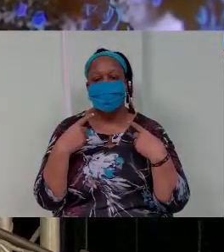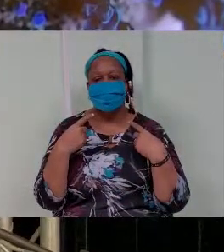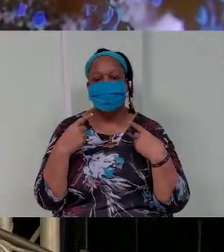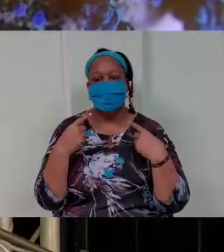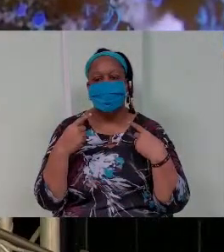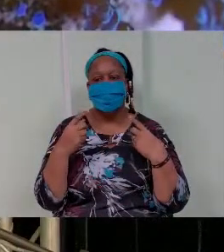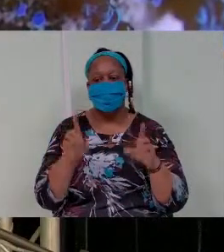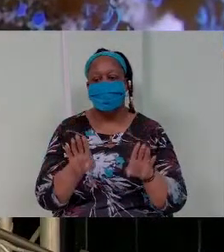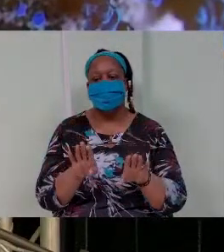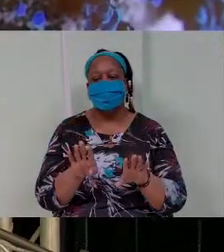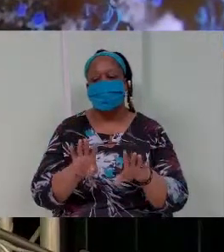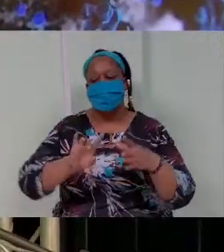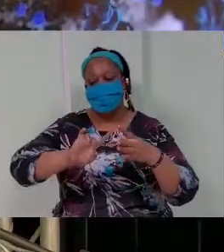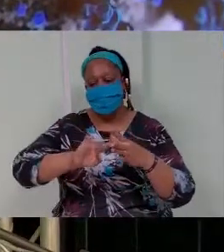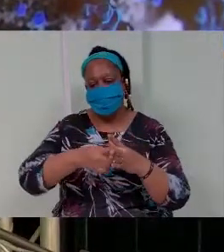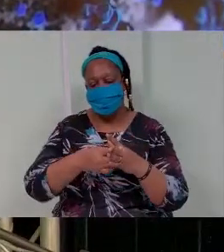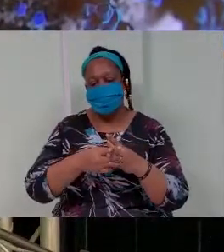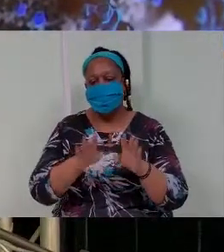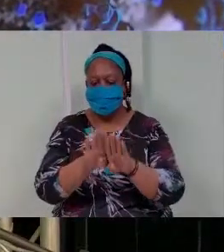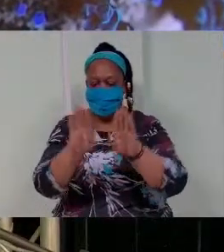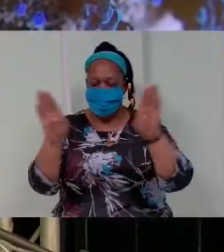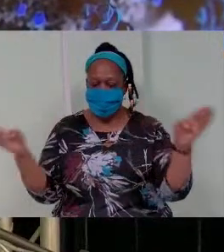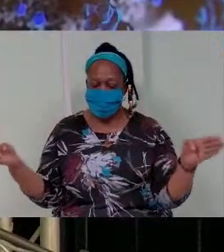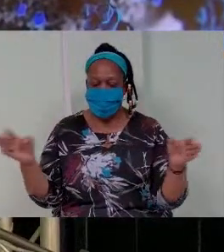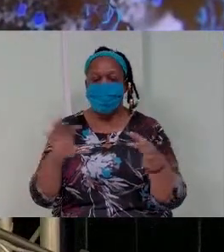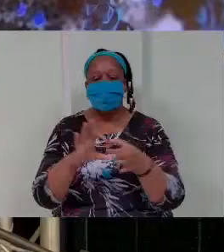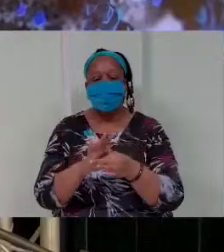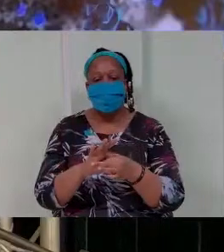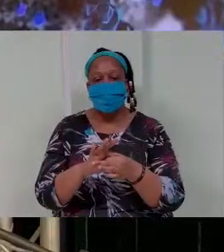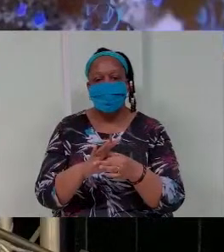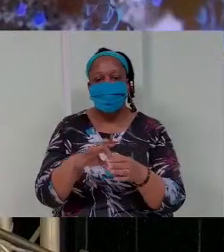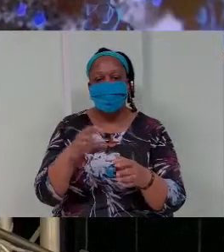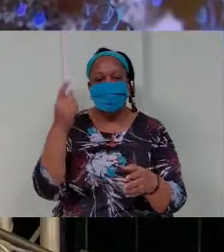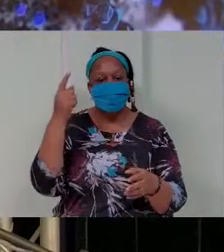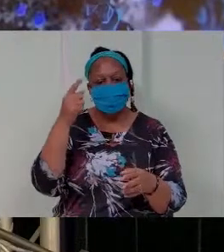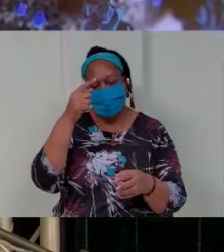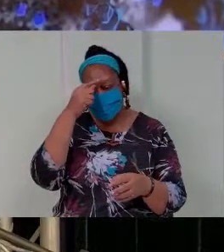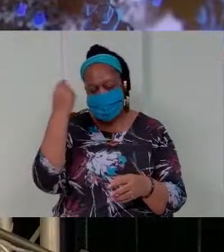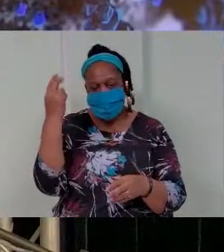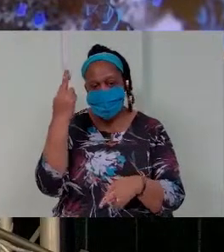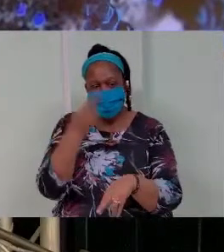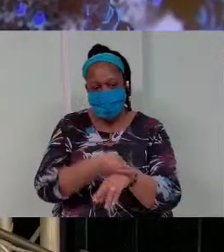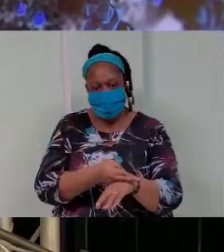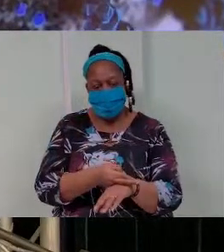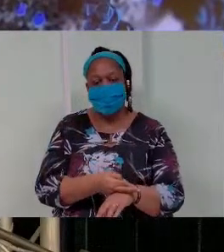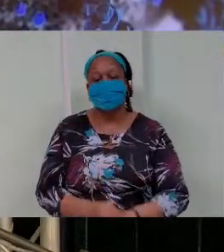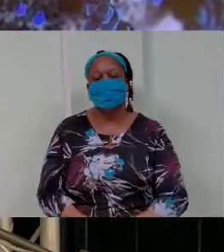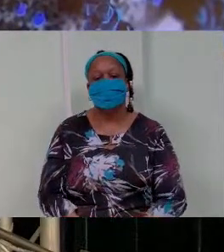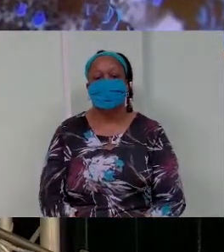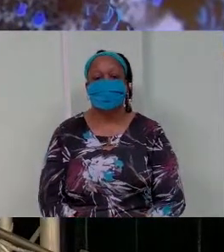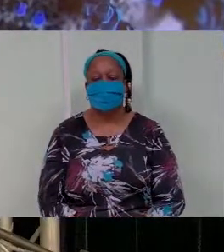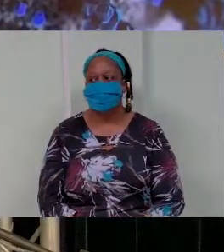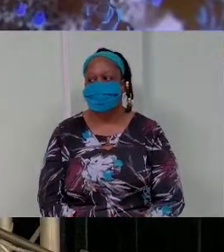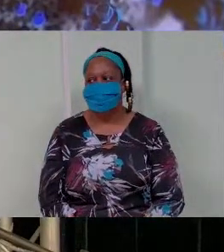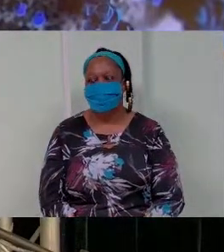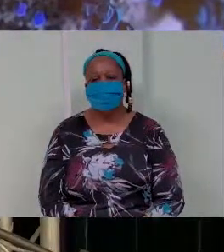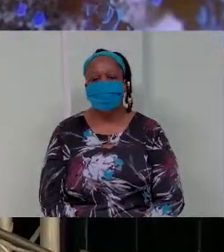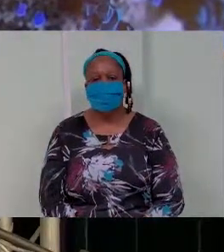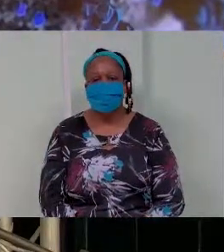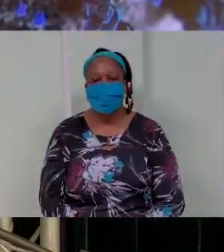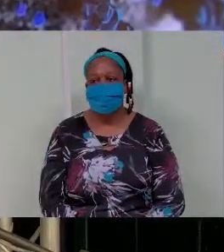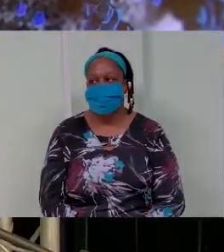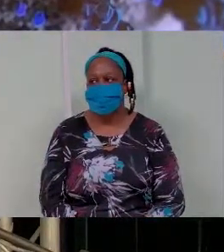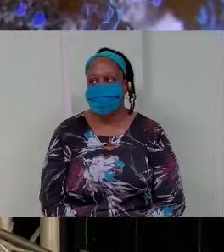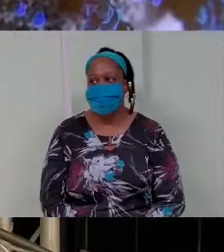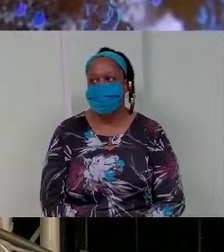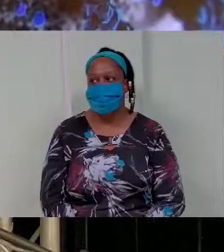pretty lovely thing that has been done down in Black Rocks. Of course,